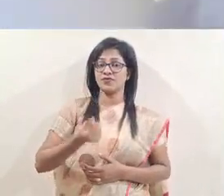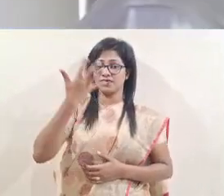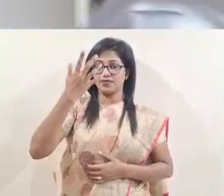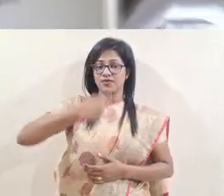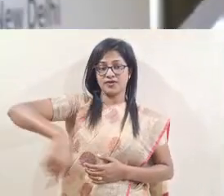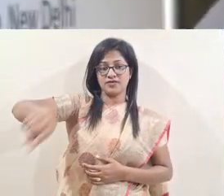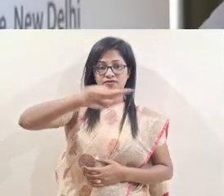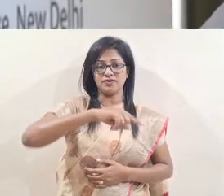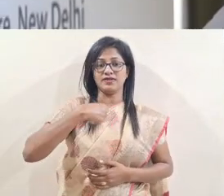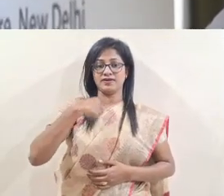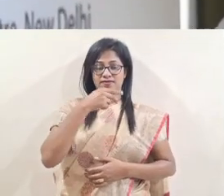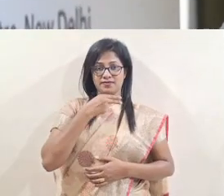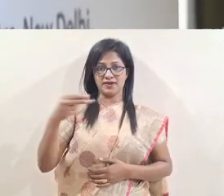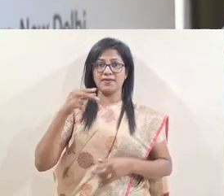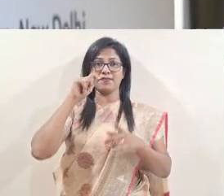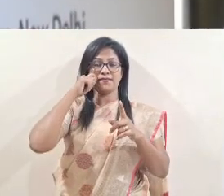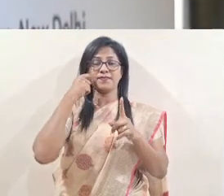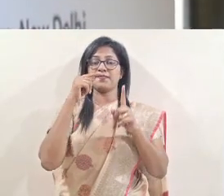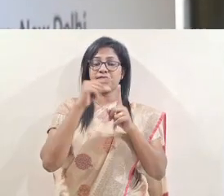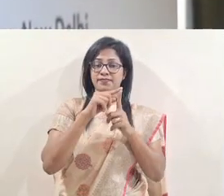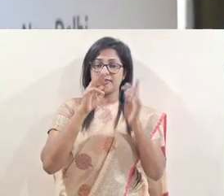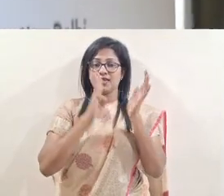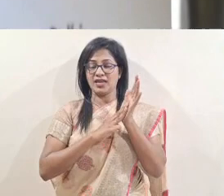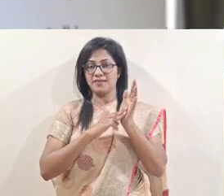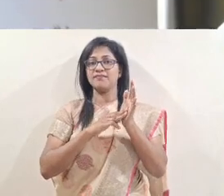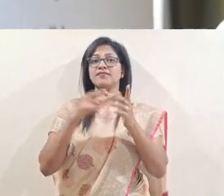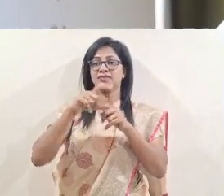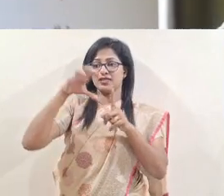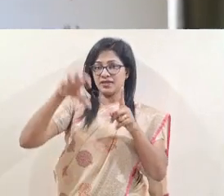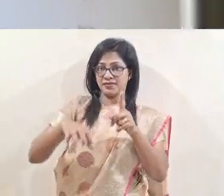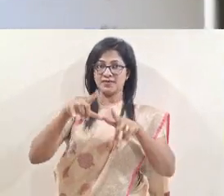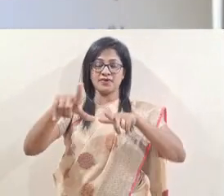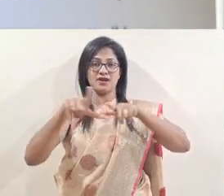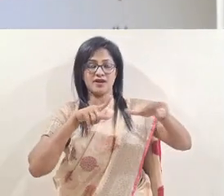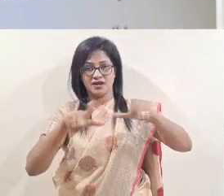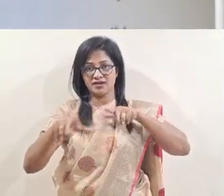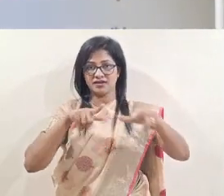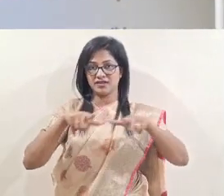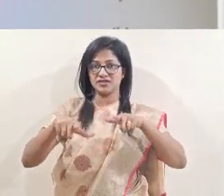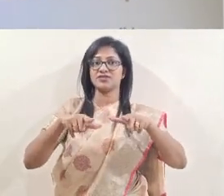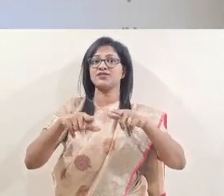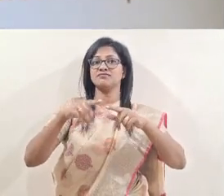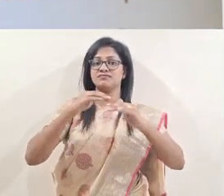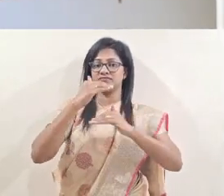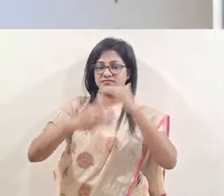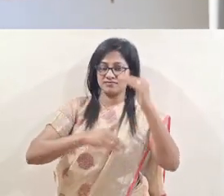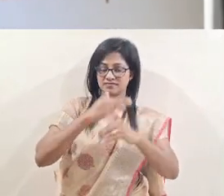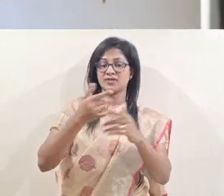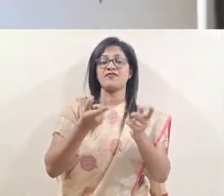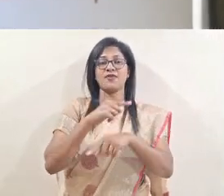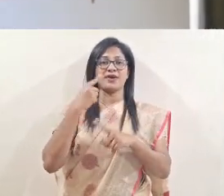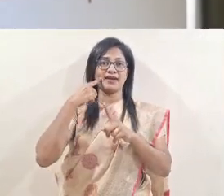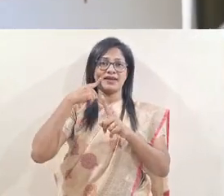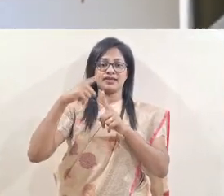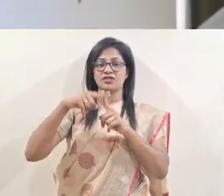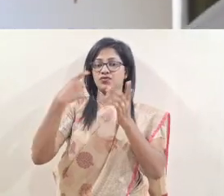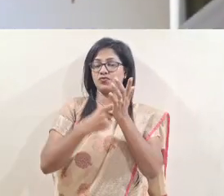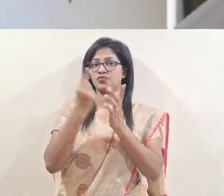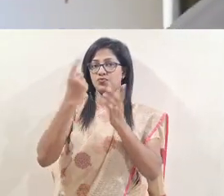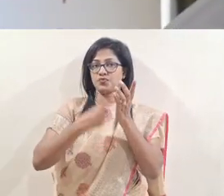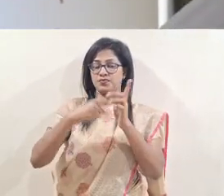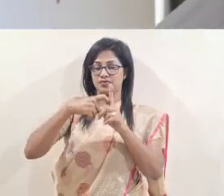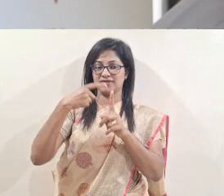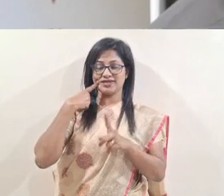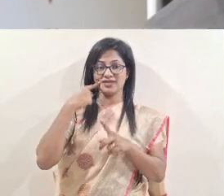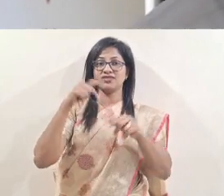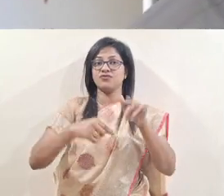Puneet Mishra. I am from the Department of Architecture and Planning, IIT Roorkee. And today I will be presenting my work on exploring the commercial performance